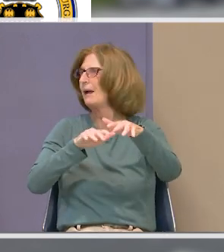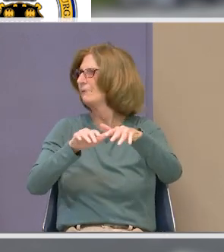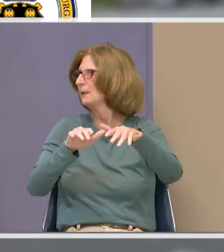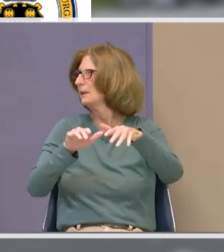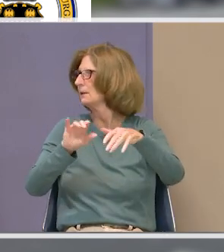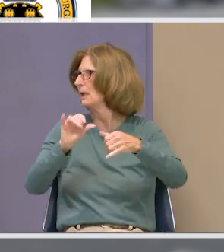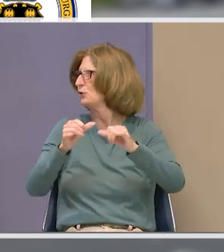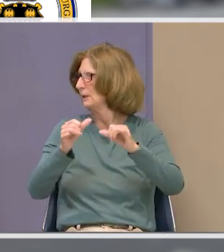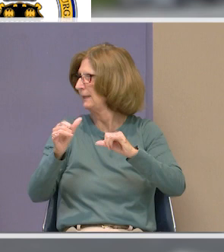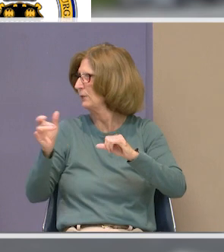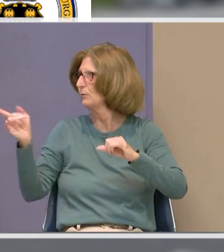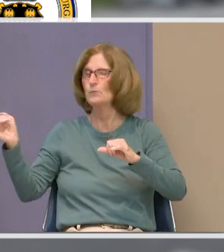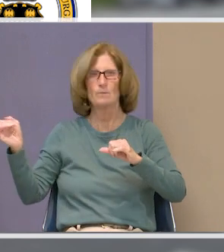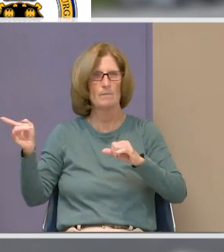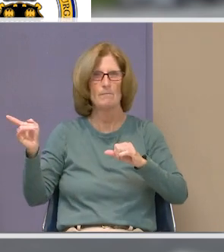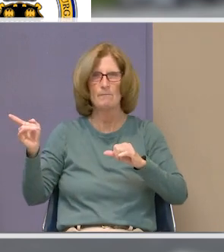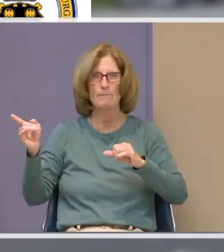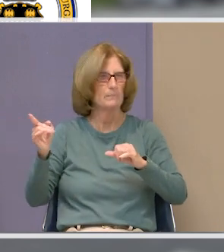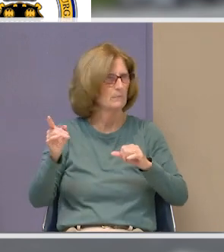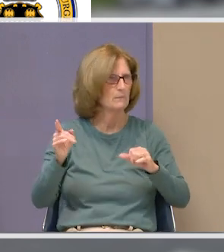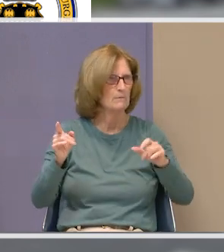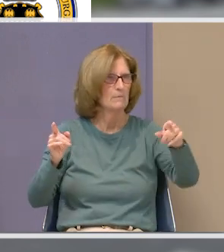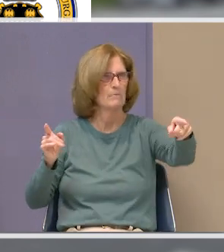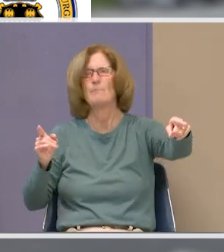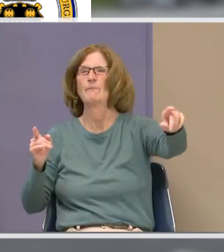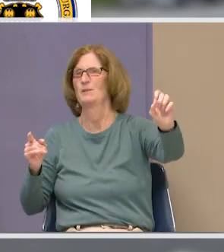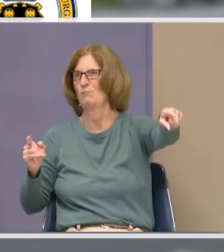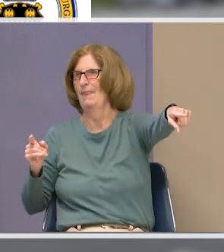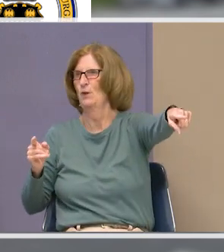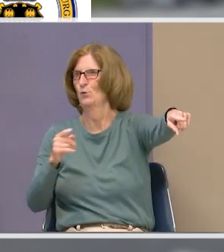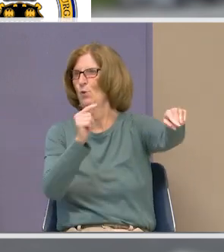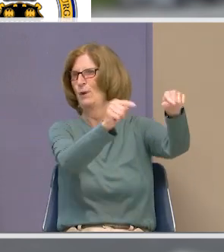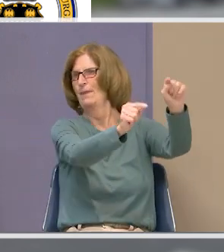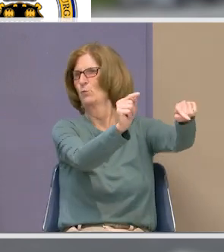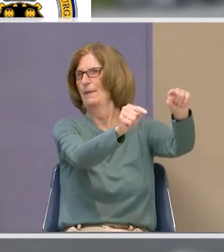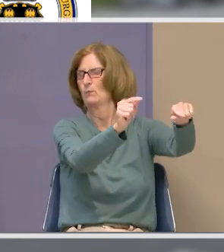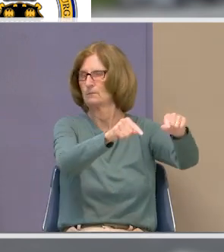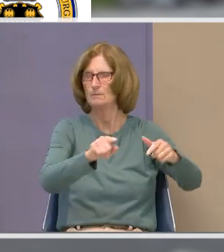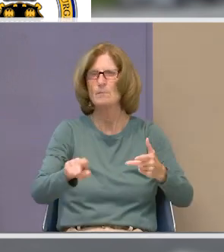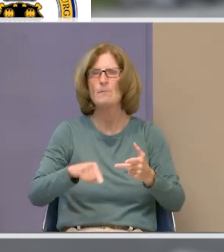Mobility Infrastructure. I don't know where he went, but there he is.